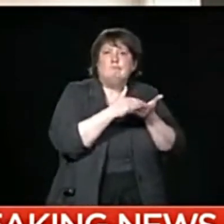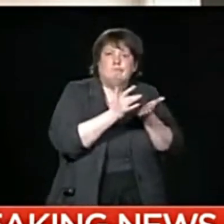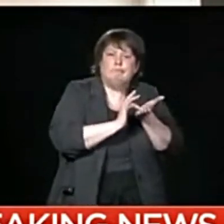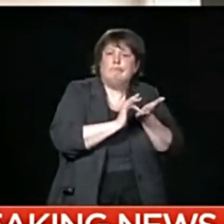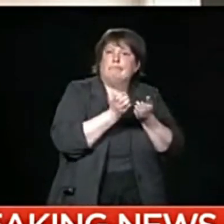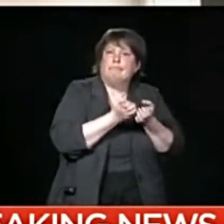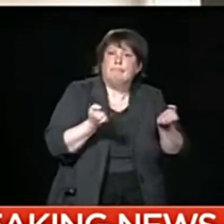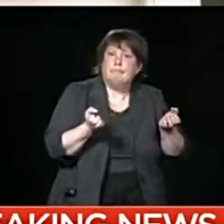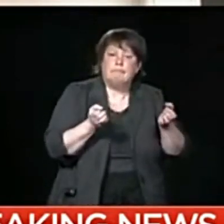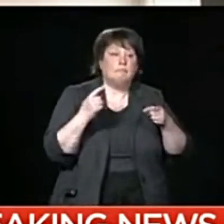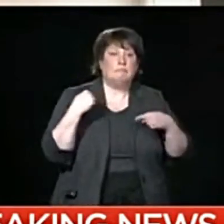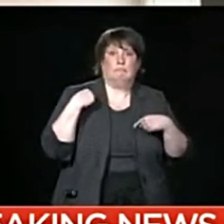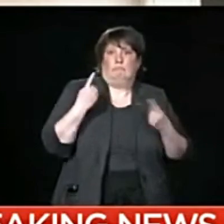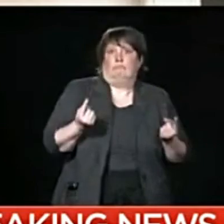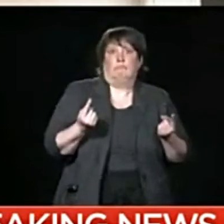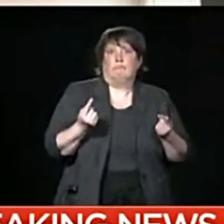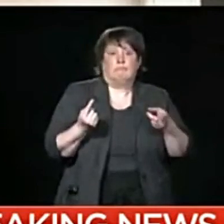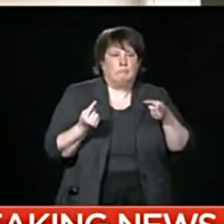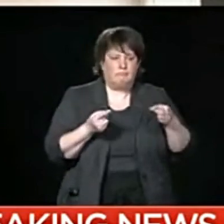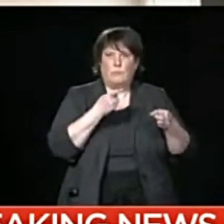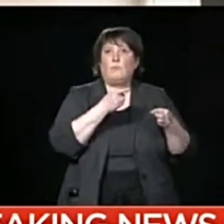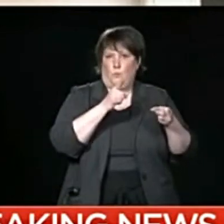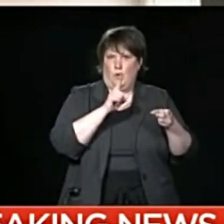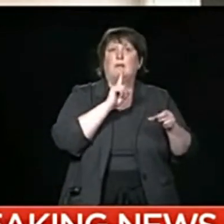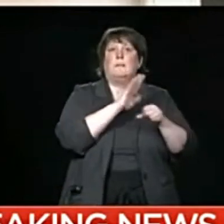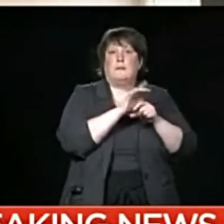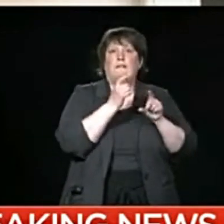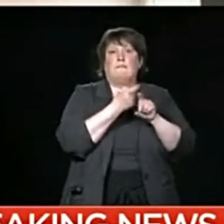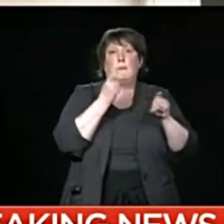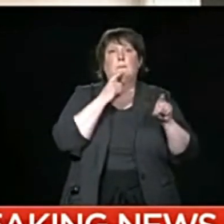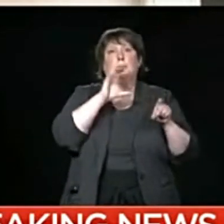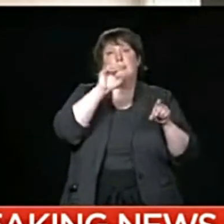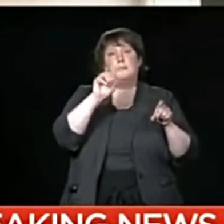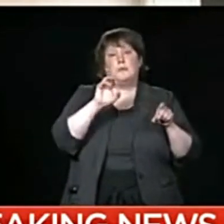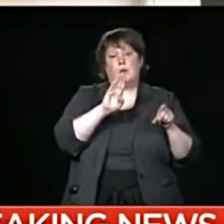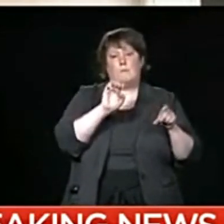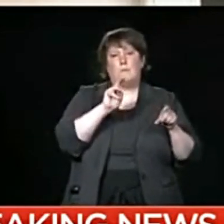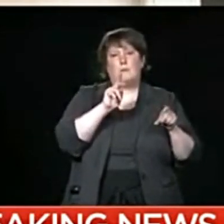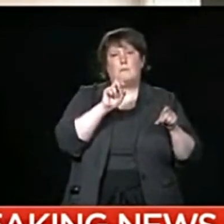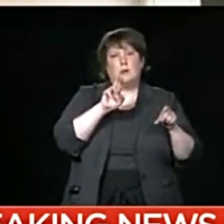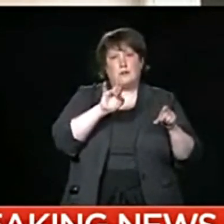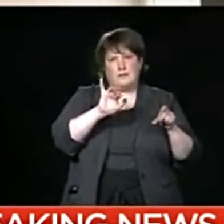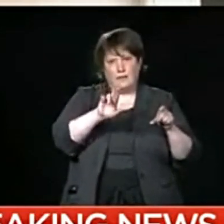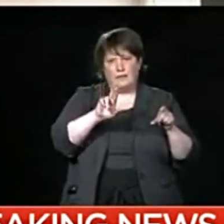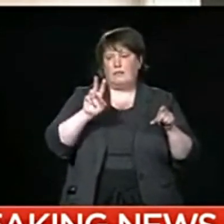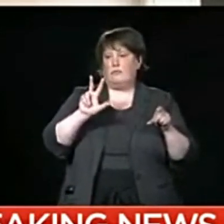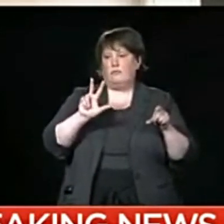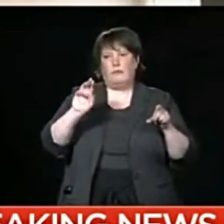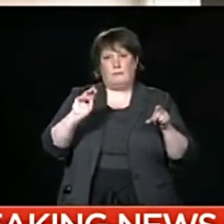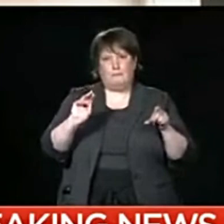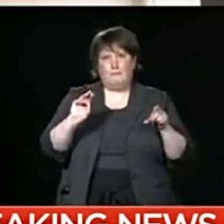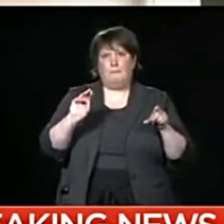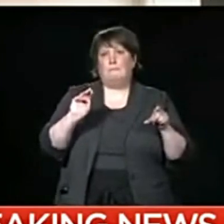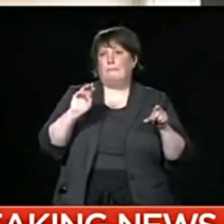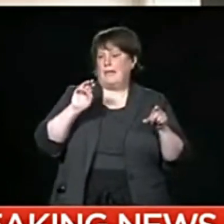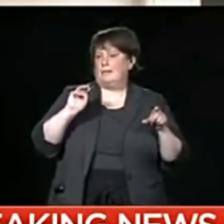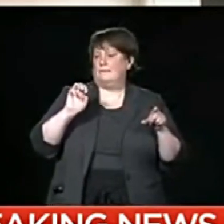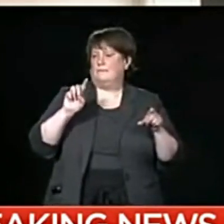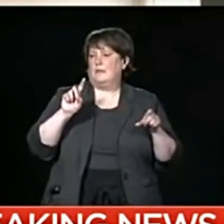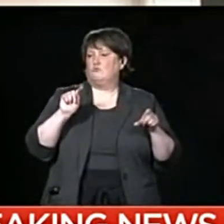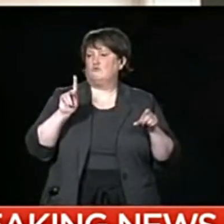they have obtained a commitment from Bombardier, from 3M, from Metronite to produce